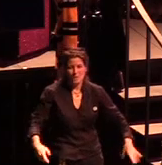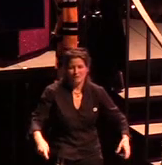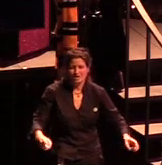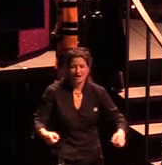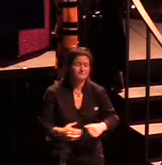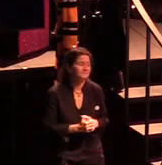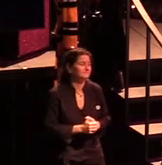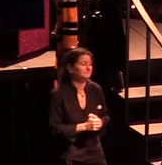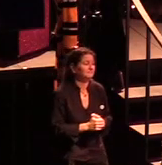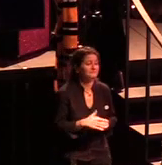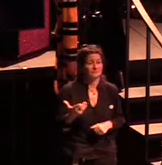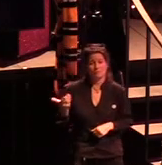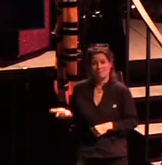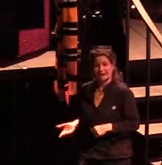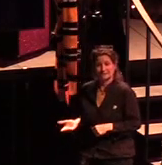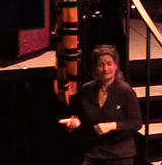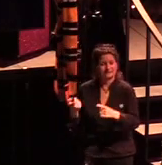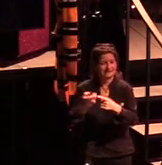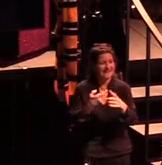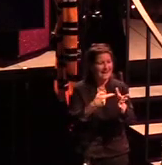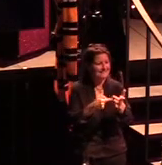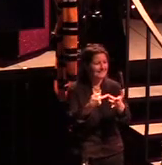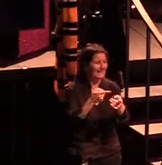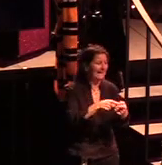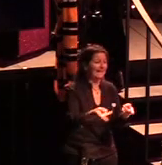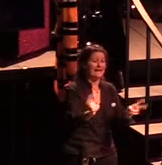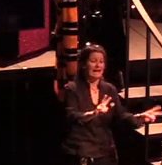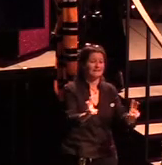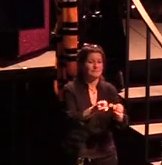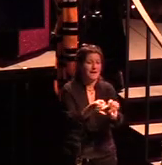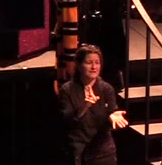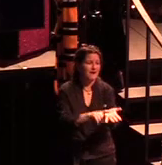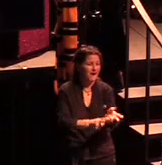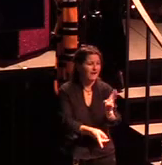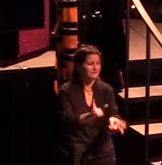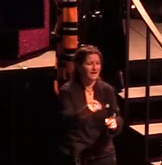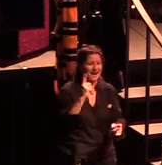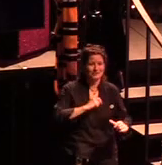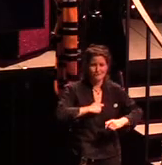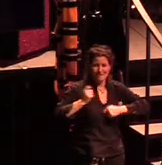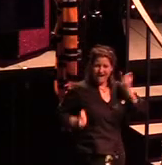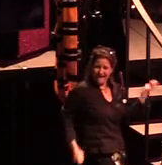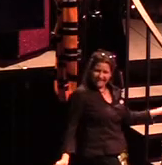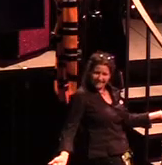fact to my right is Katie our BSL interpreter and our stripper